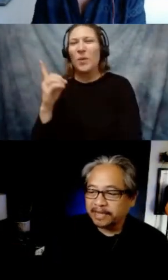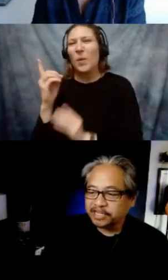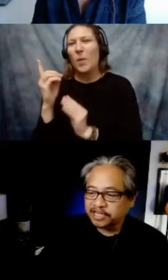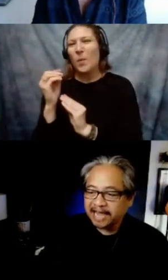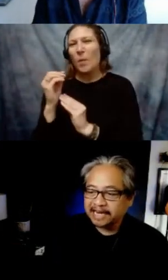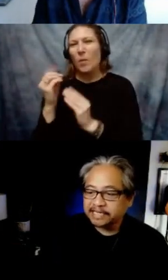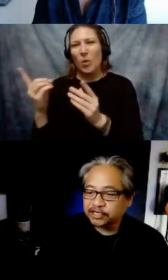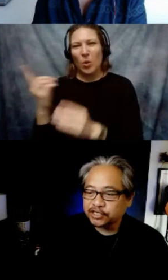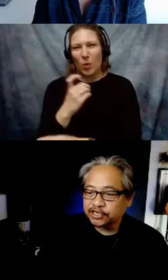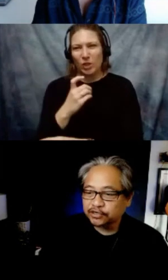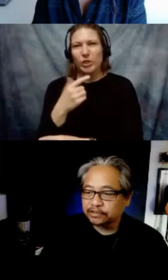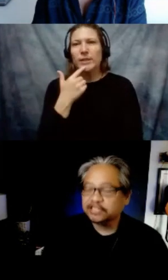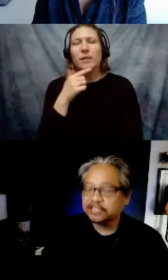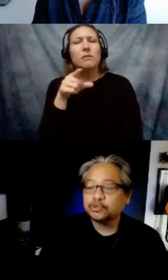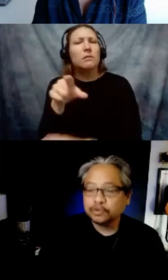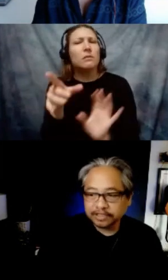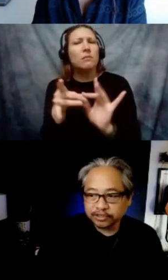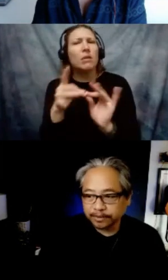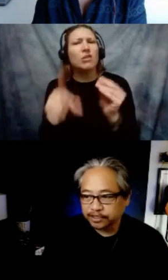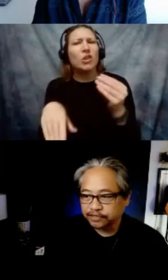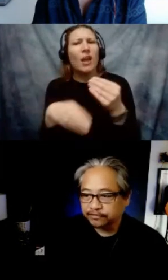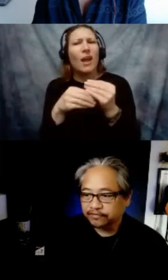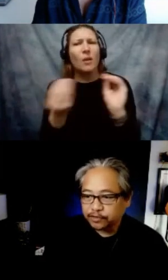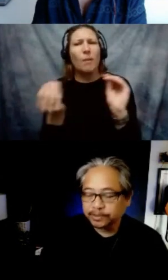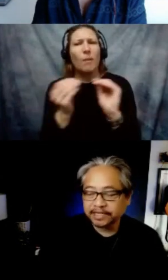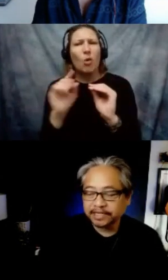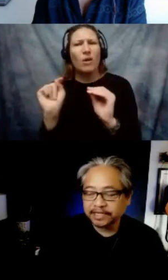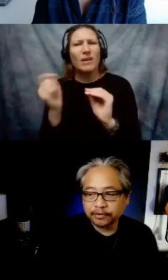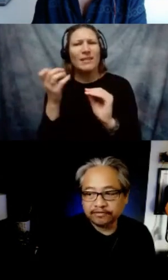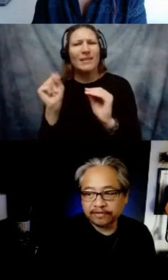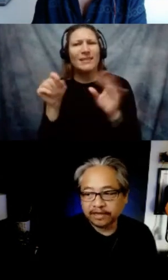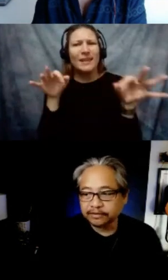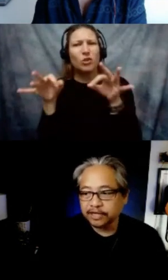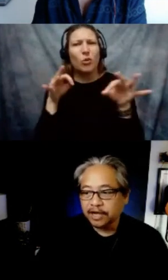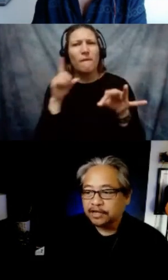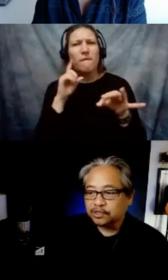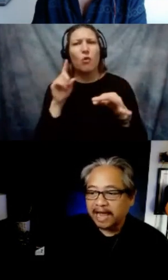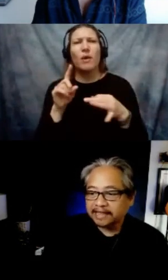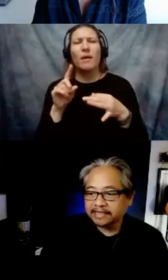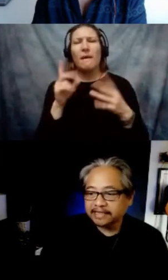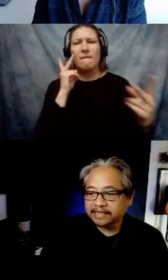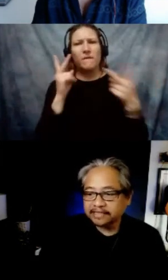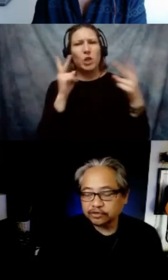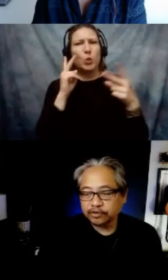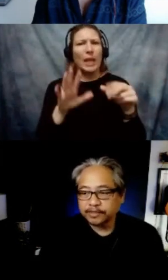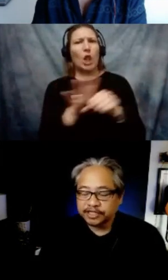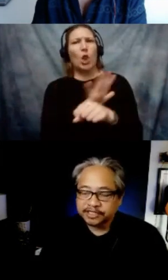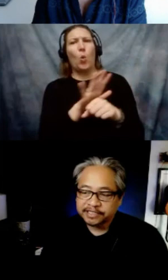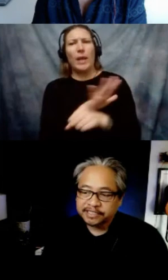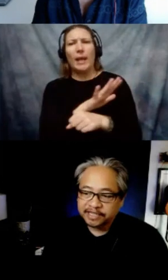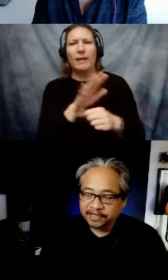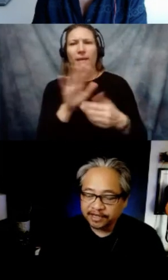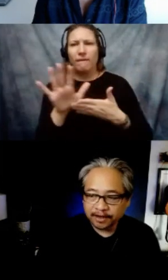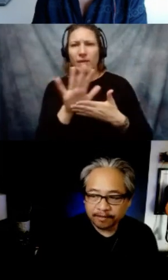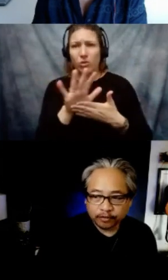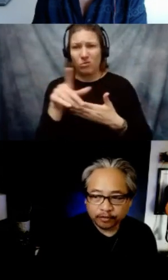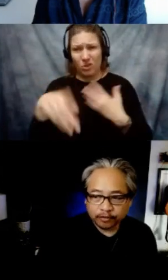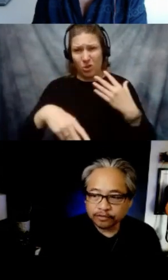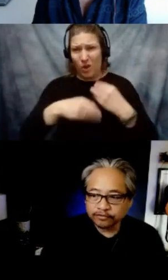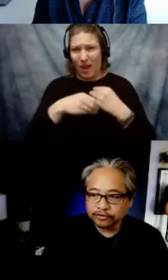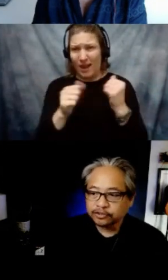videos. Do you add these descriptions in the voiceovers, transcriptions, or in any other way? Okay,